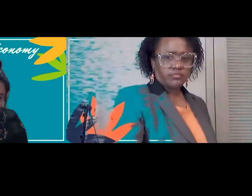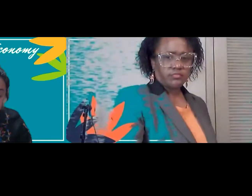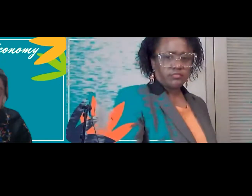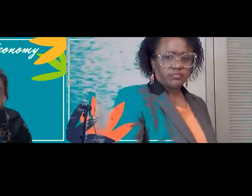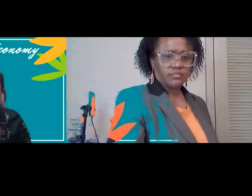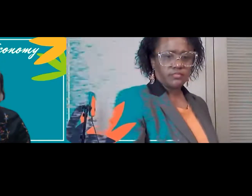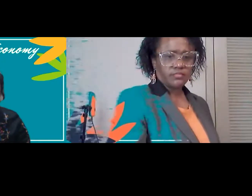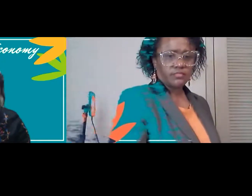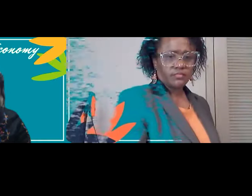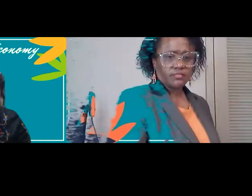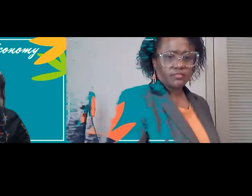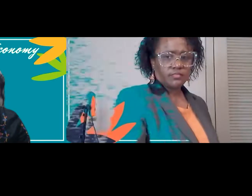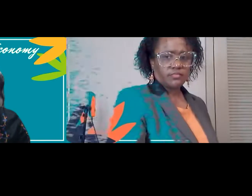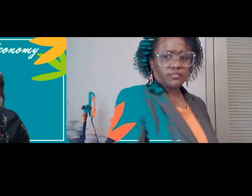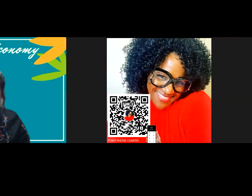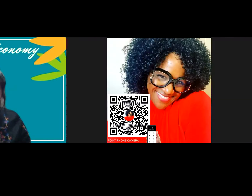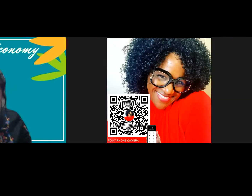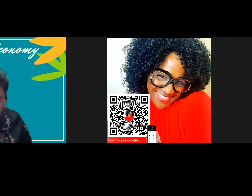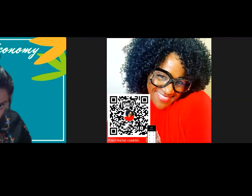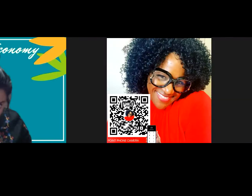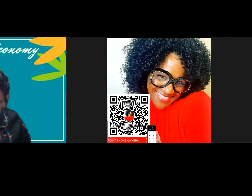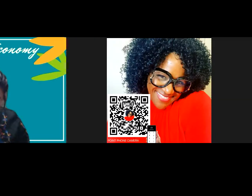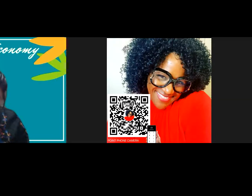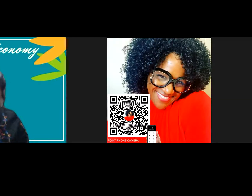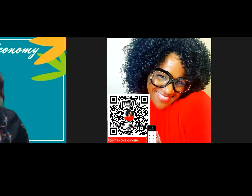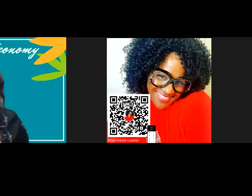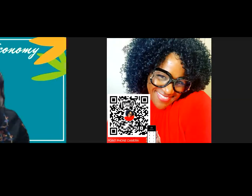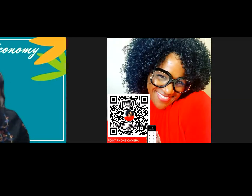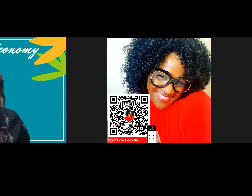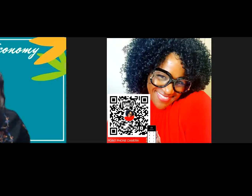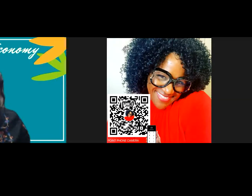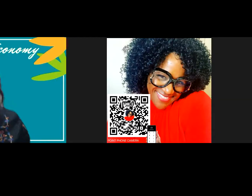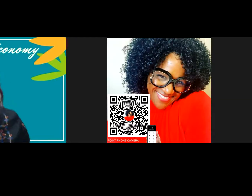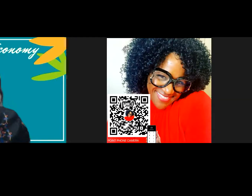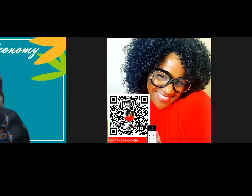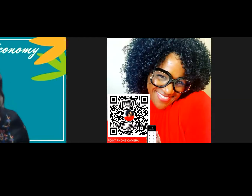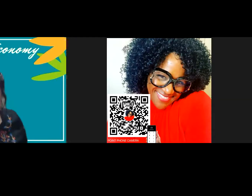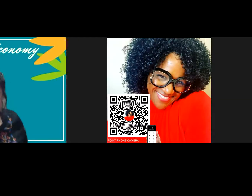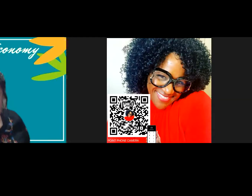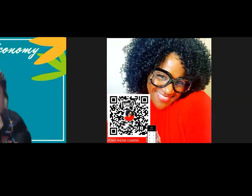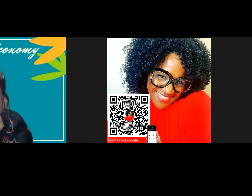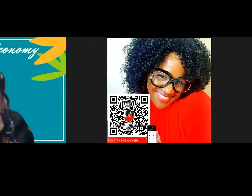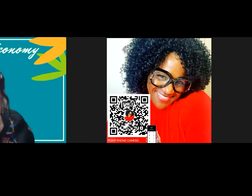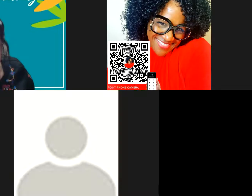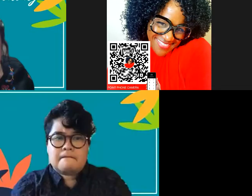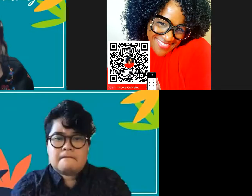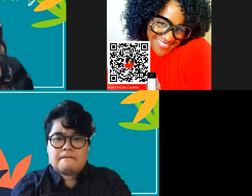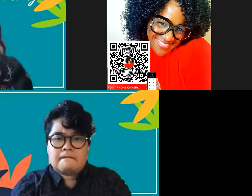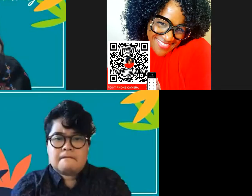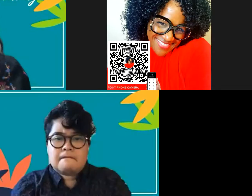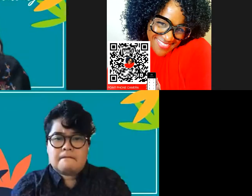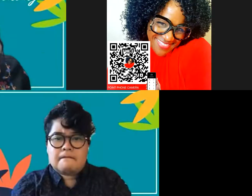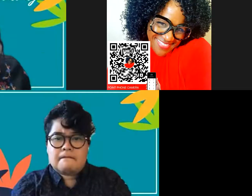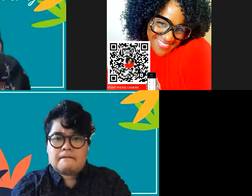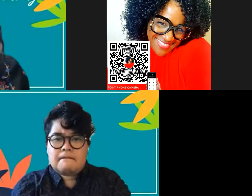Jazmín Delgado. She is the program coordinator for the Center for Political Education, which is a resource for political organizations on